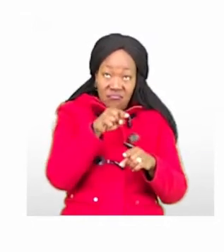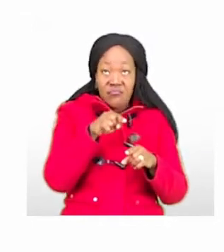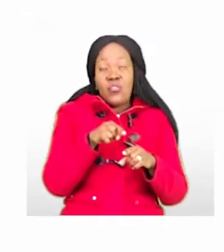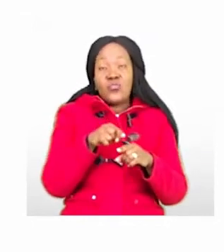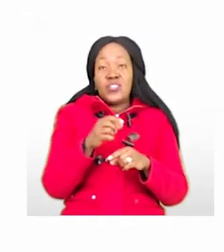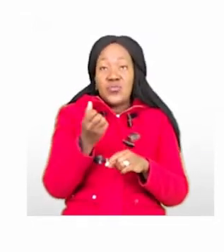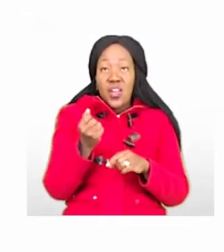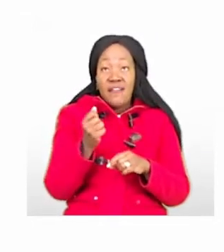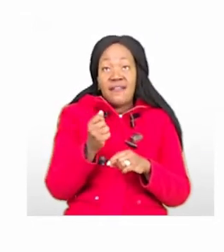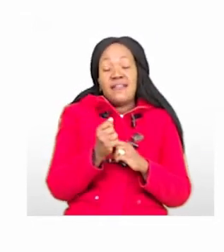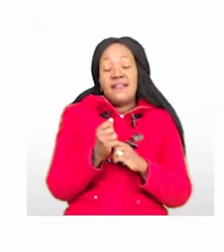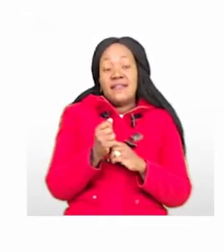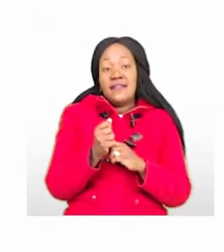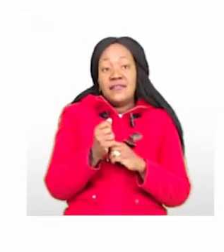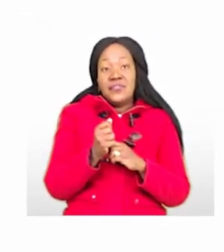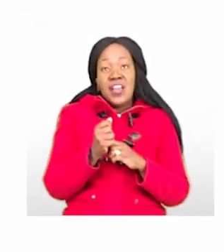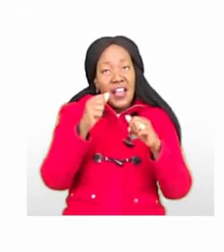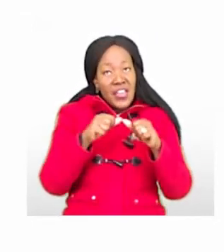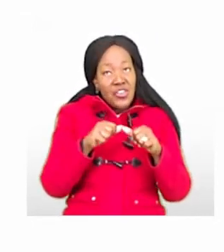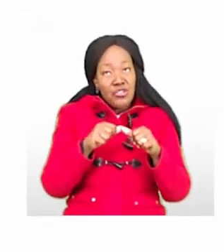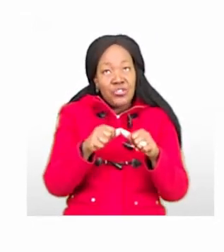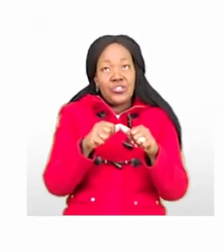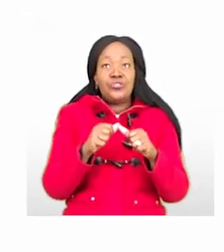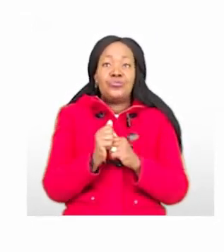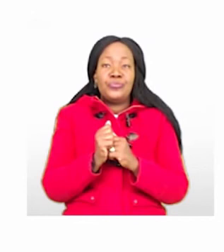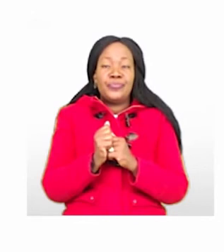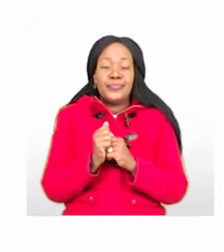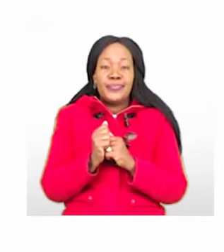the page. Shall we do that?